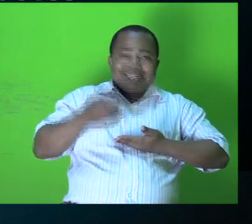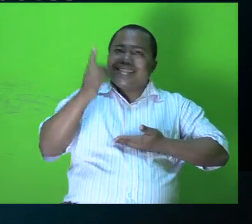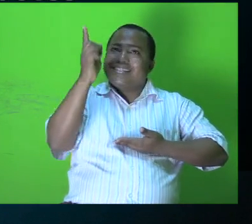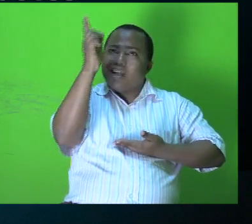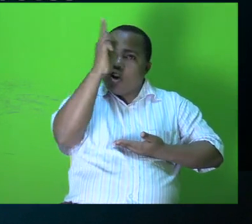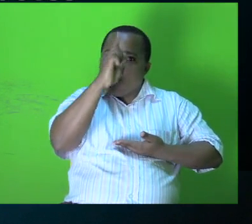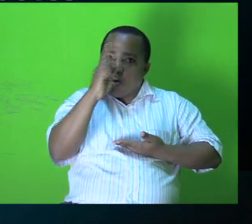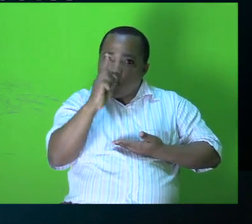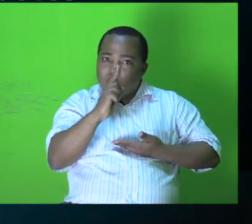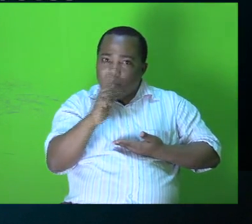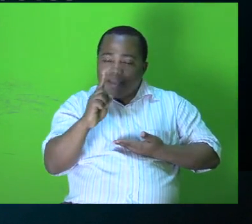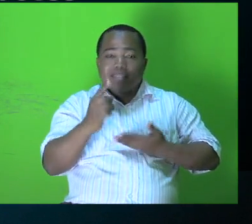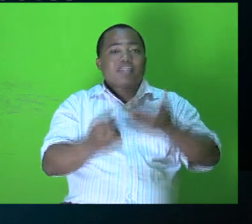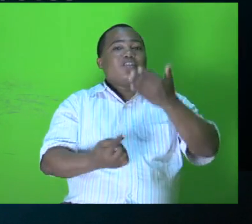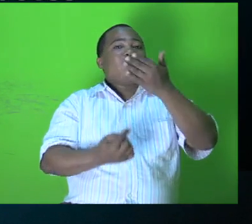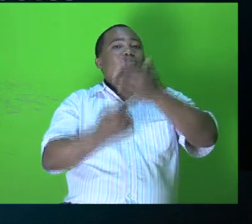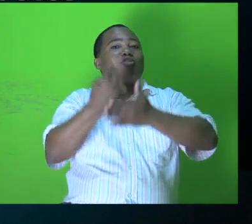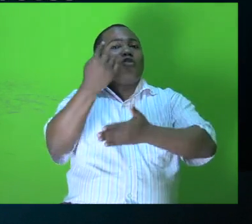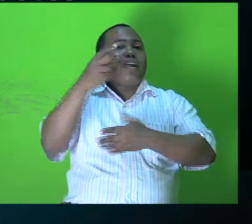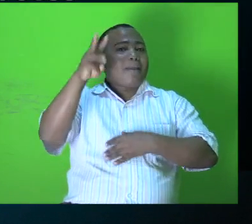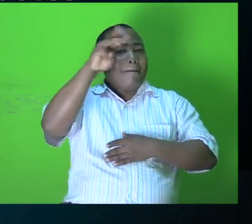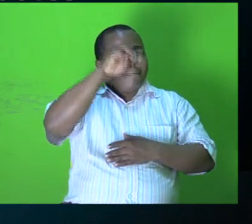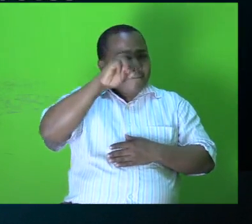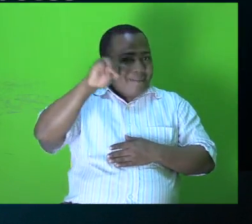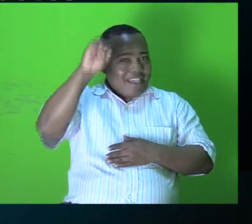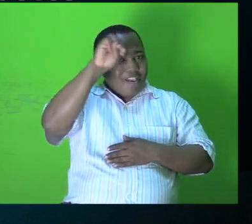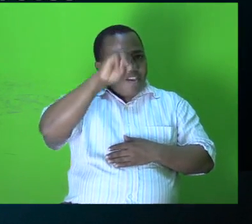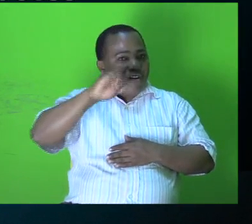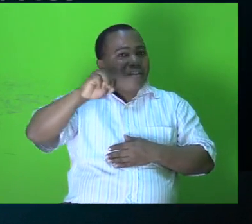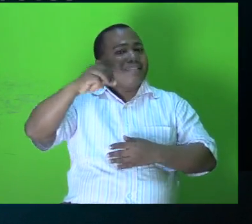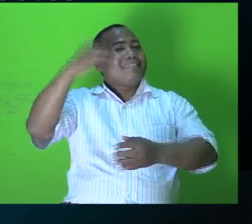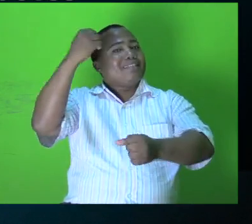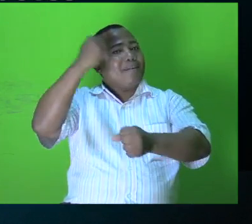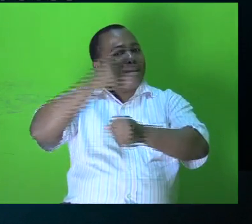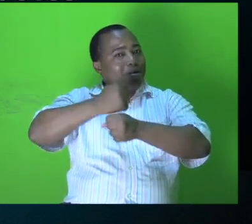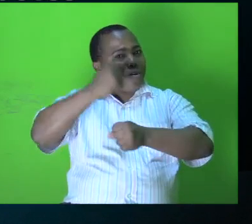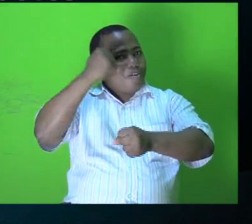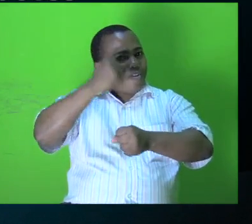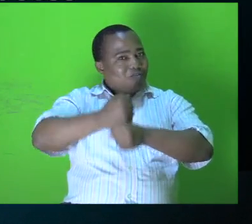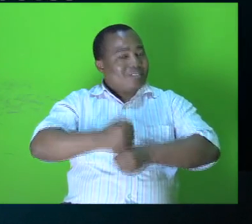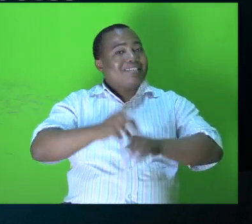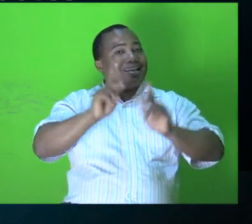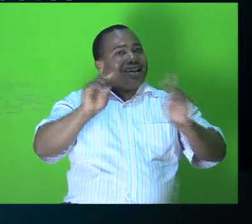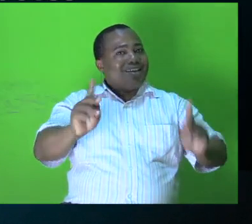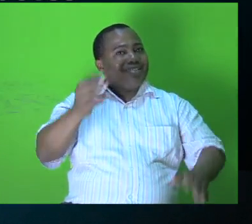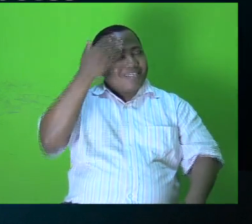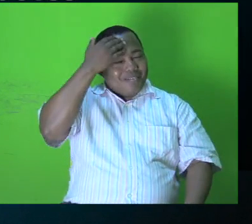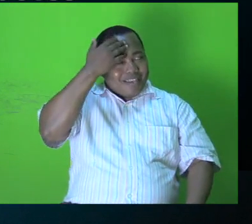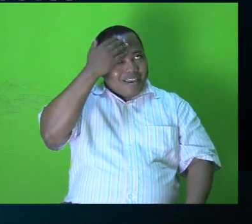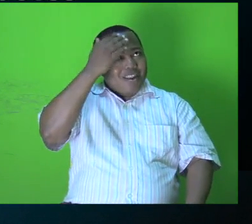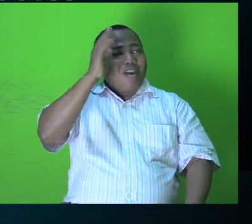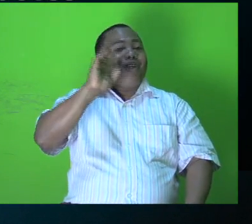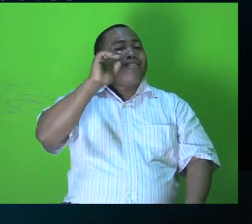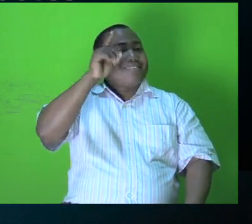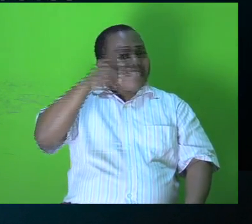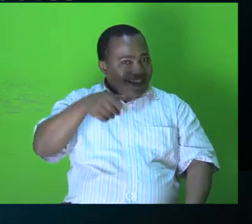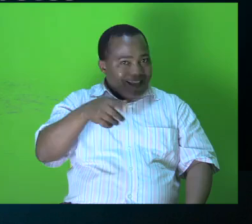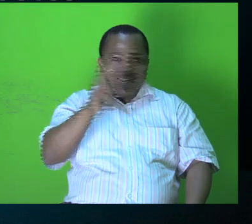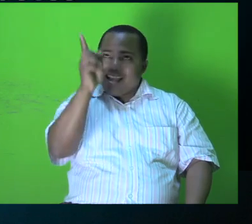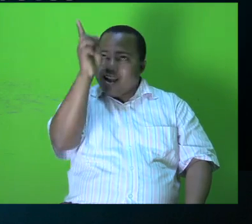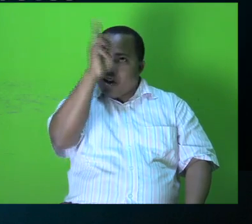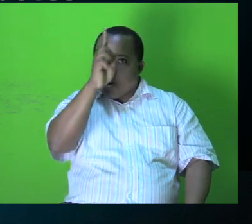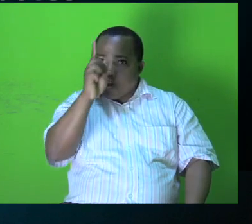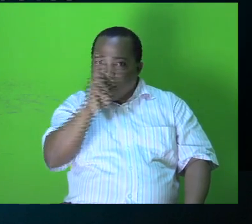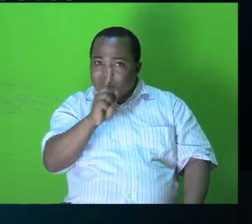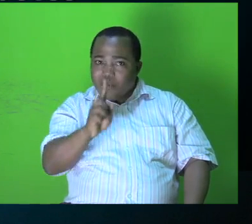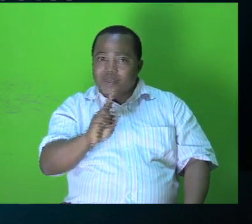chromosomes during meiosis process. As we know that chromosomes